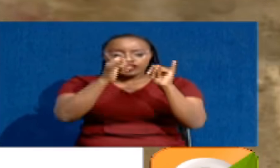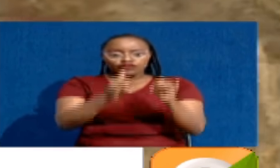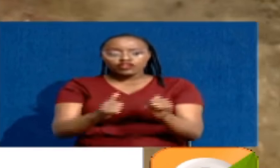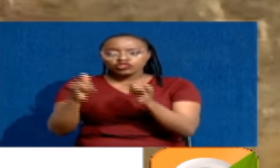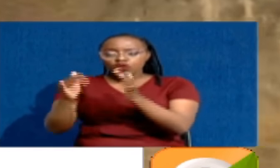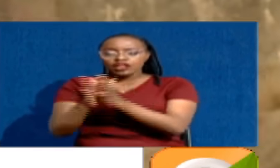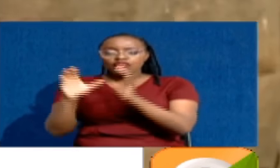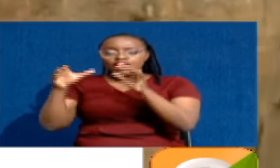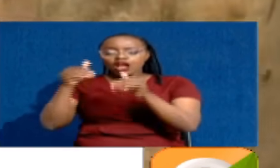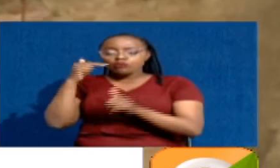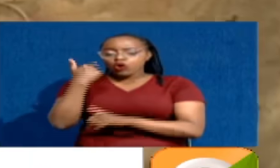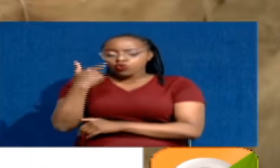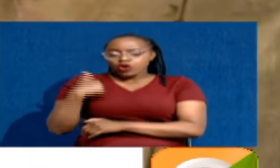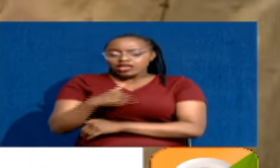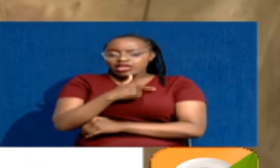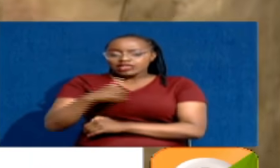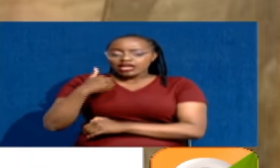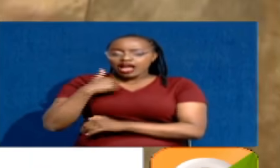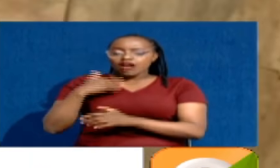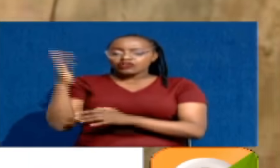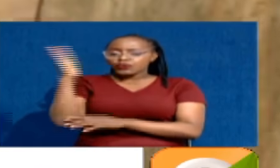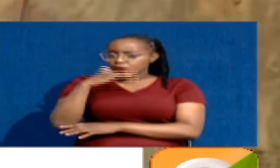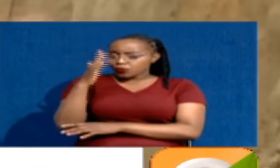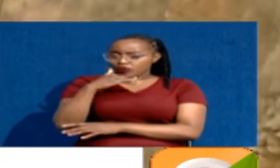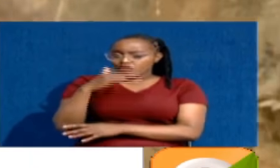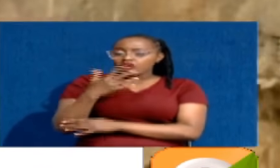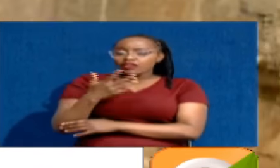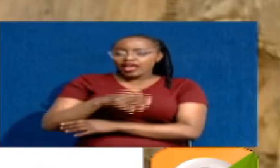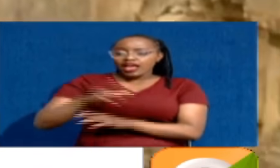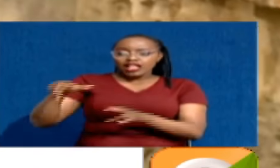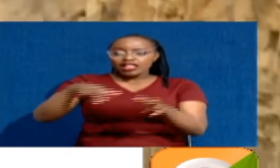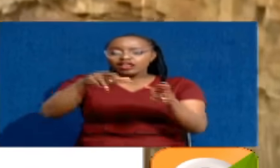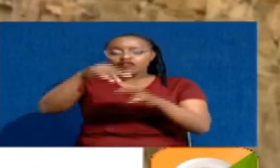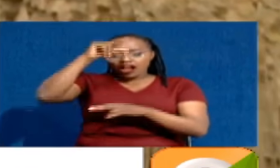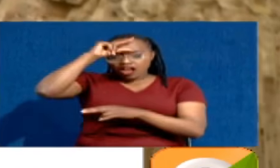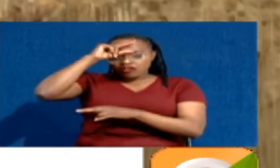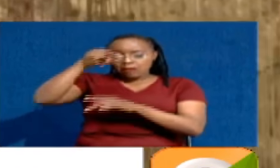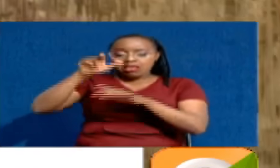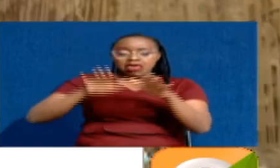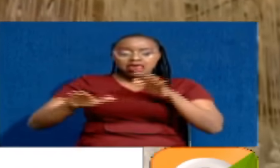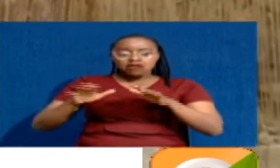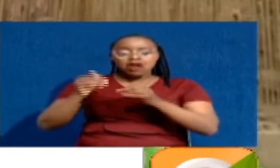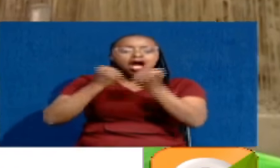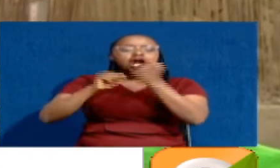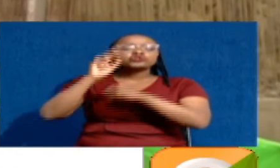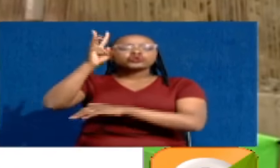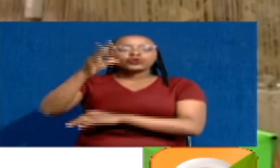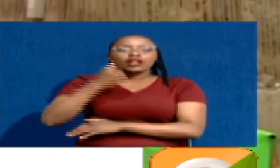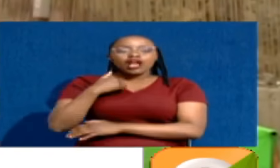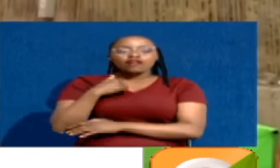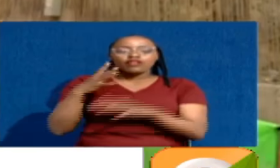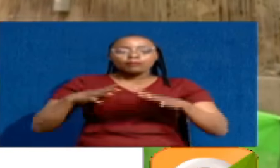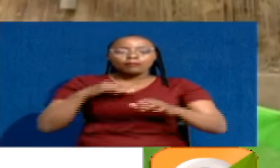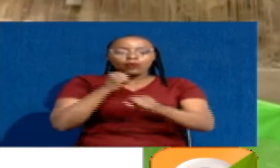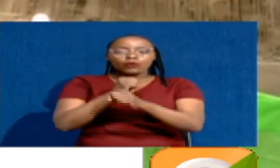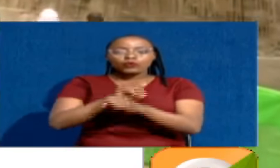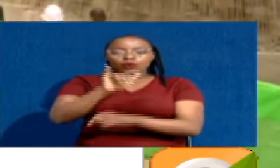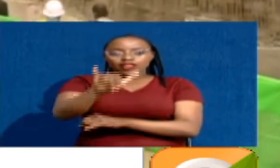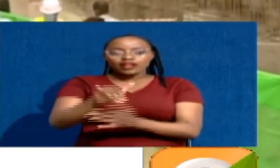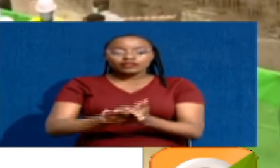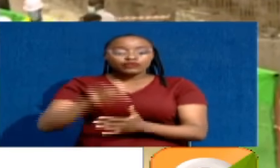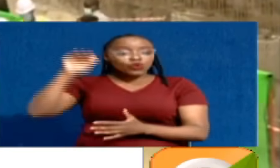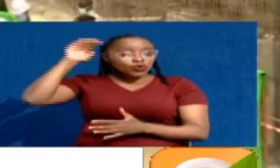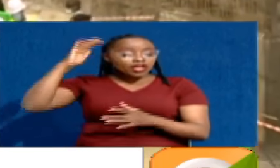companies guilty of polluting water bodies, saying his government will not relent in taking action on such offenders. Unasikia